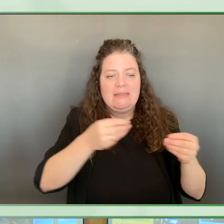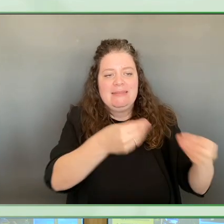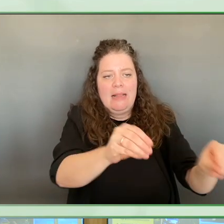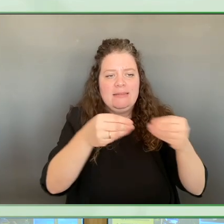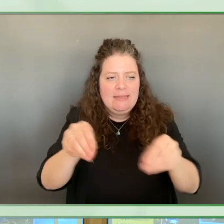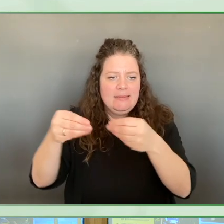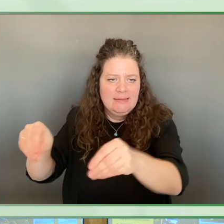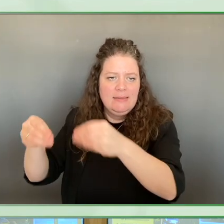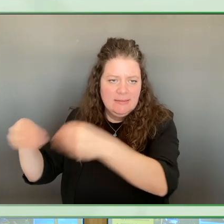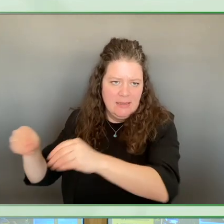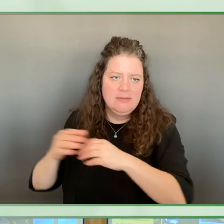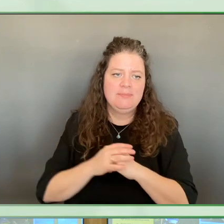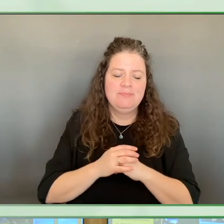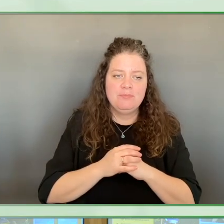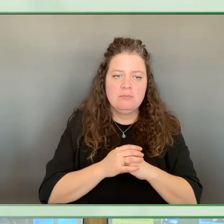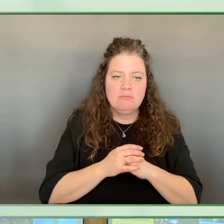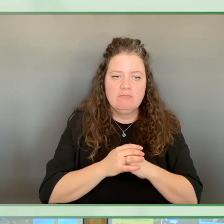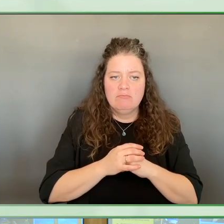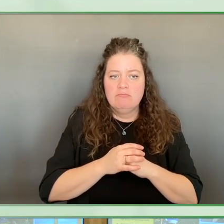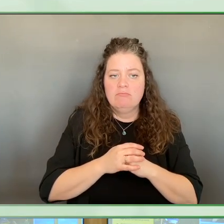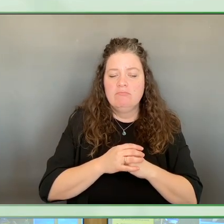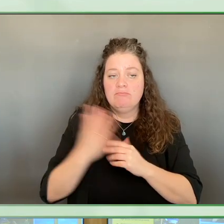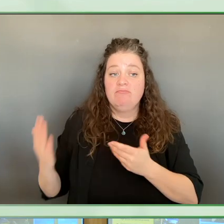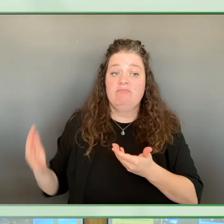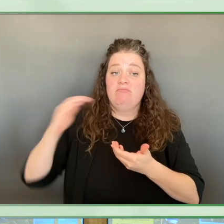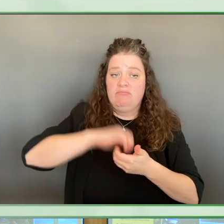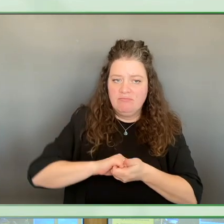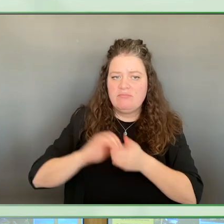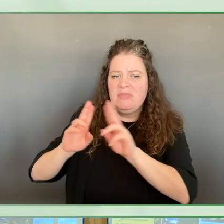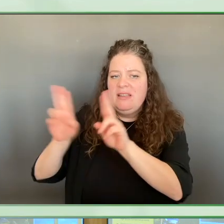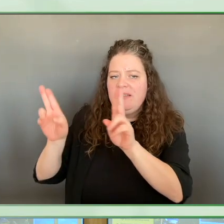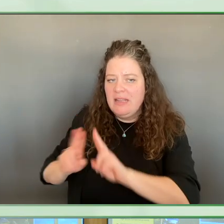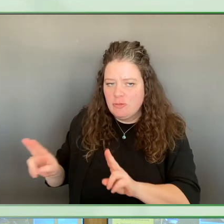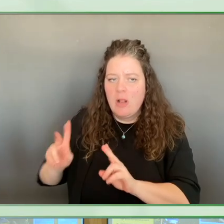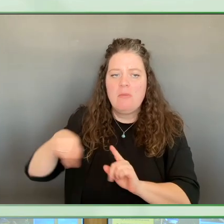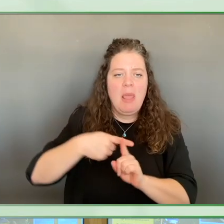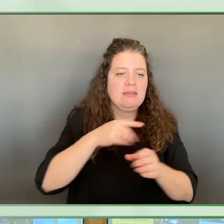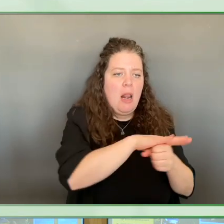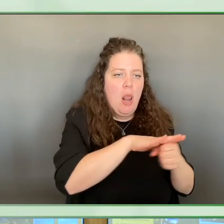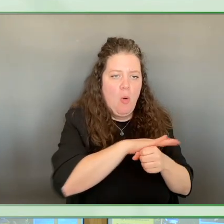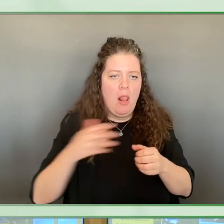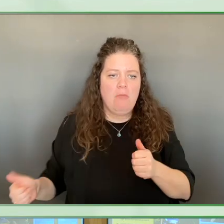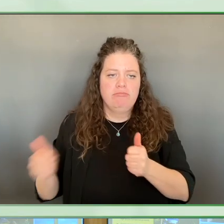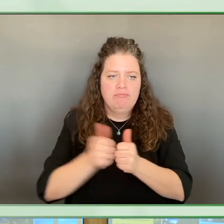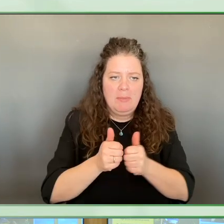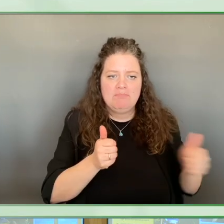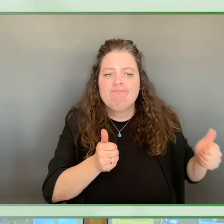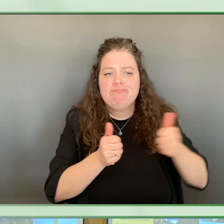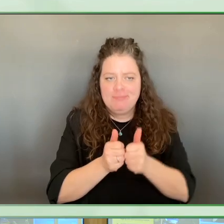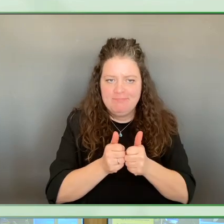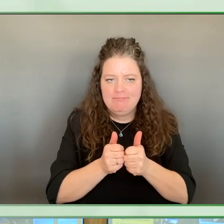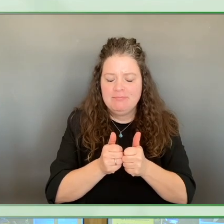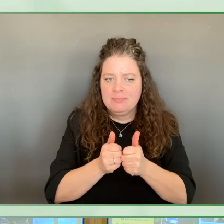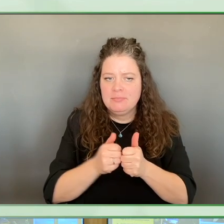also create collaborative efforts with international and local partners so that those who wish to help, instead of coming to disrupt the local